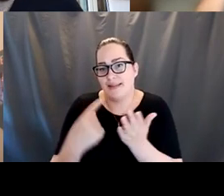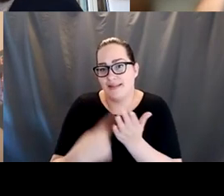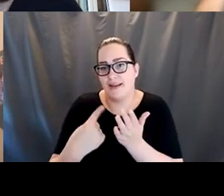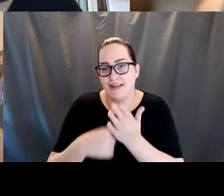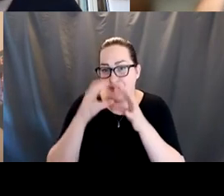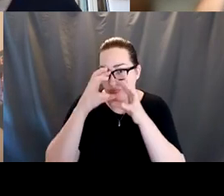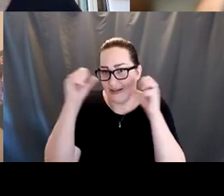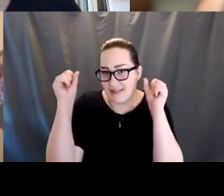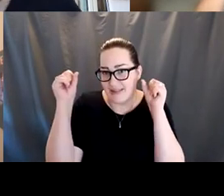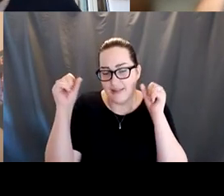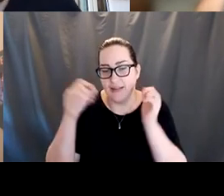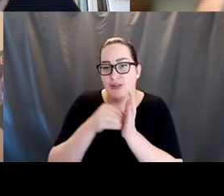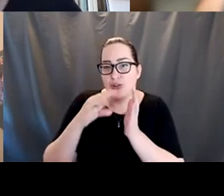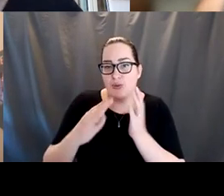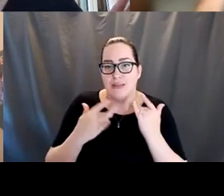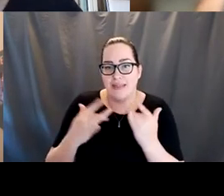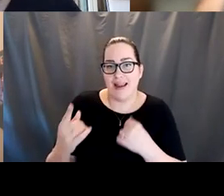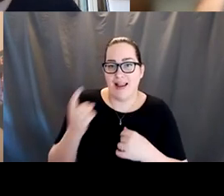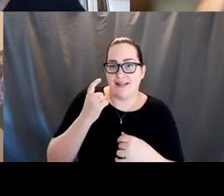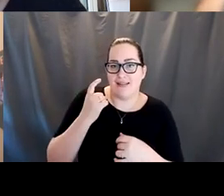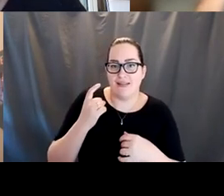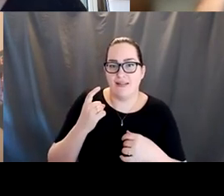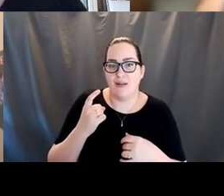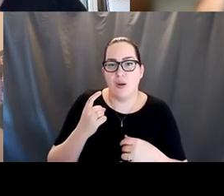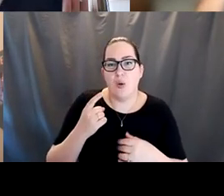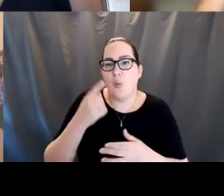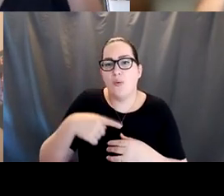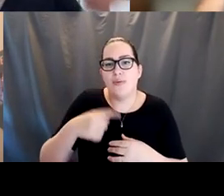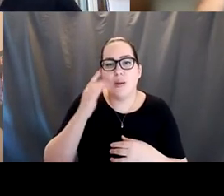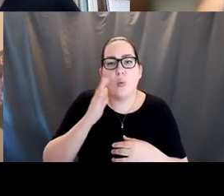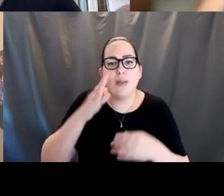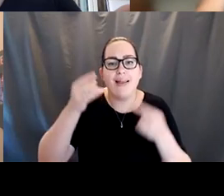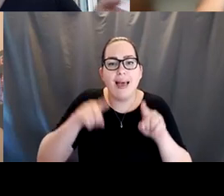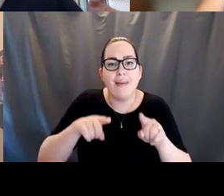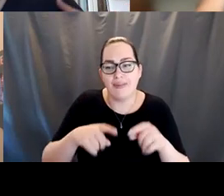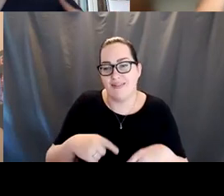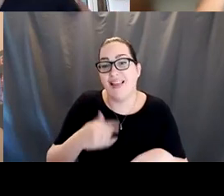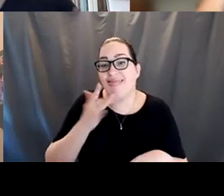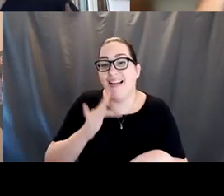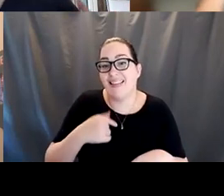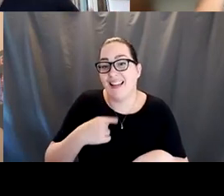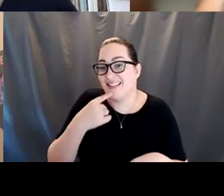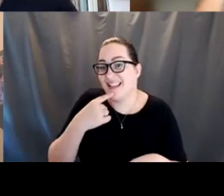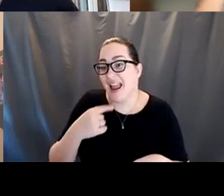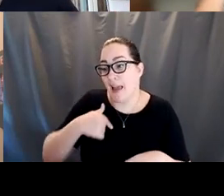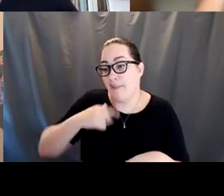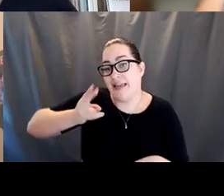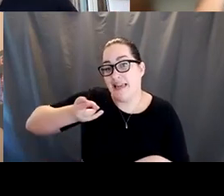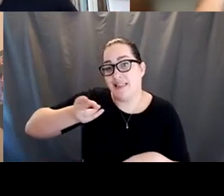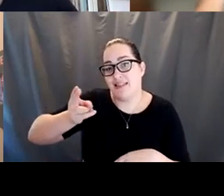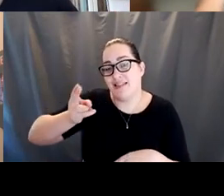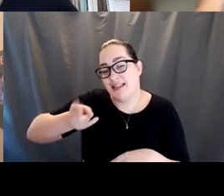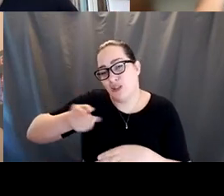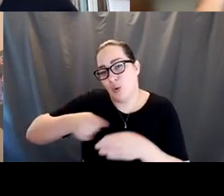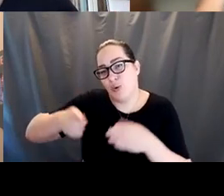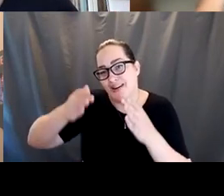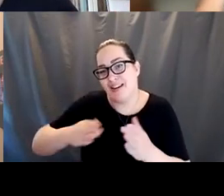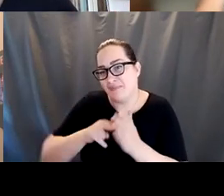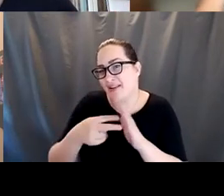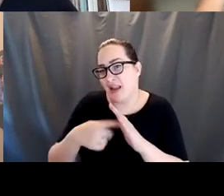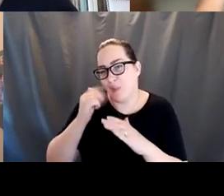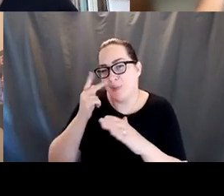institution, you need to have an educated, critical thinking populace. And that's exactly what I think about too, this idea of like, I